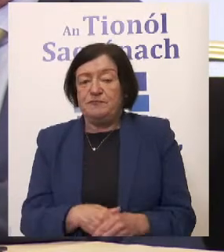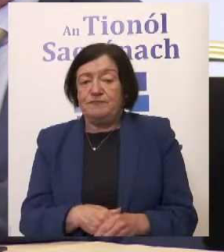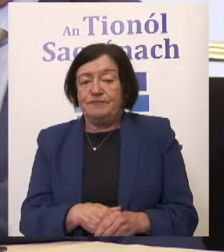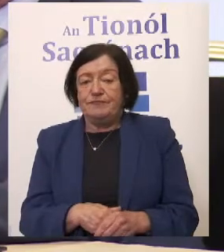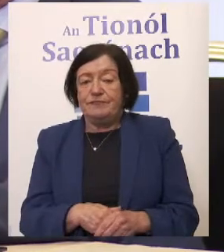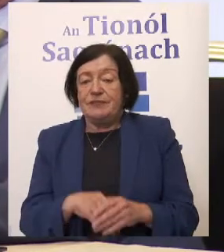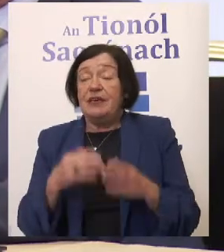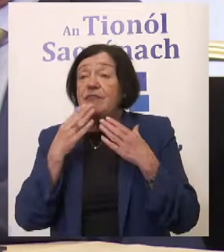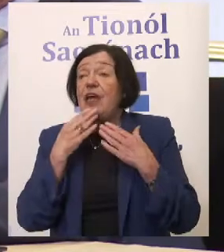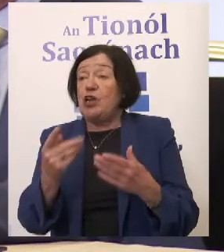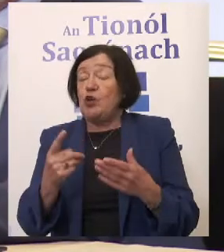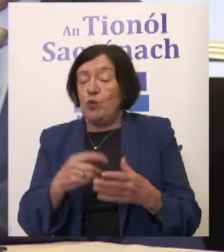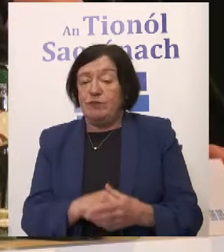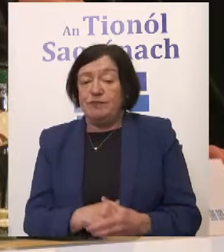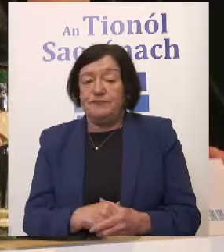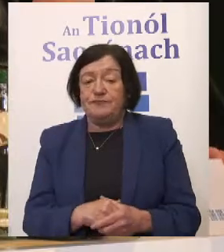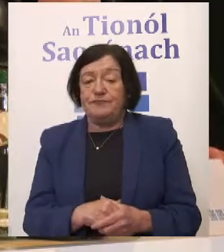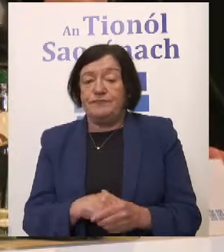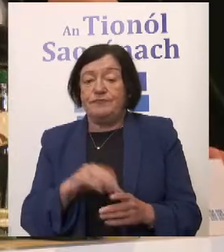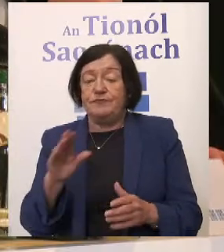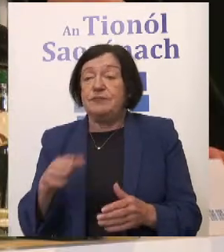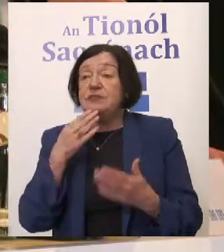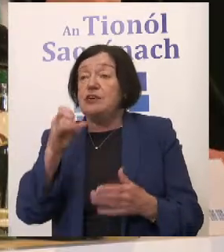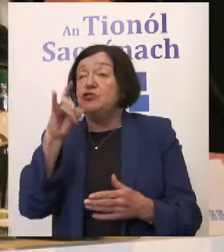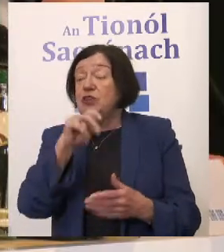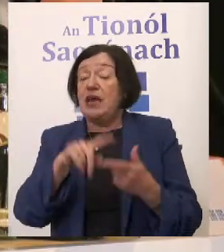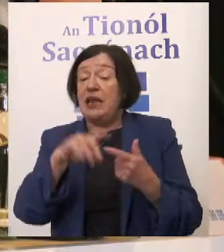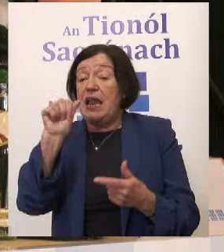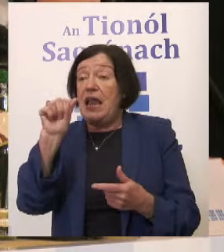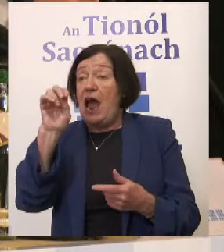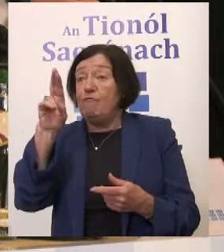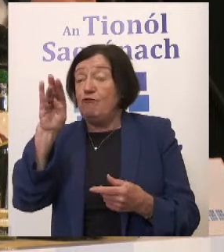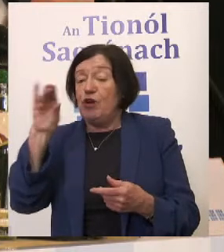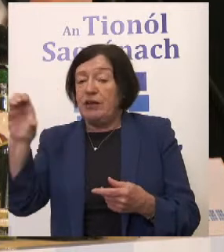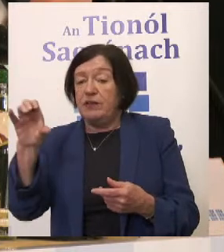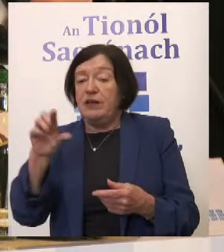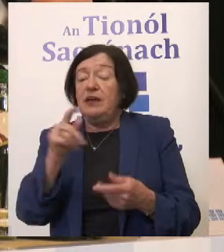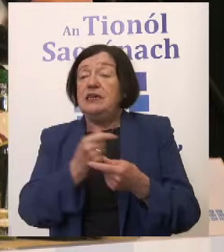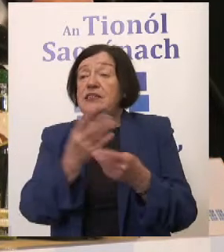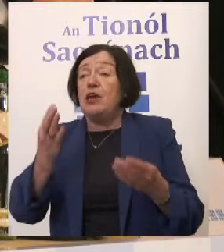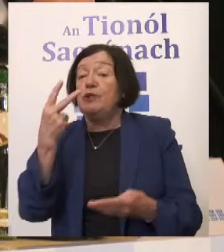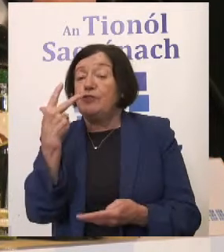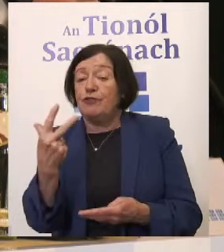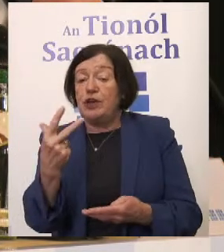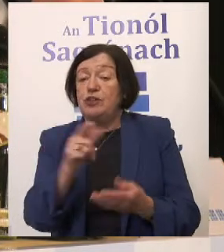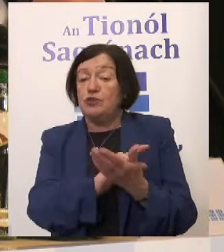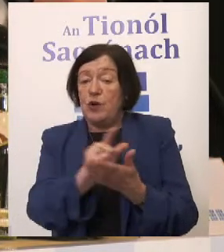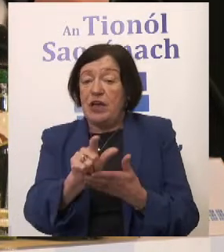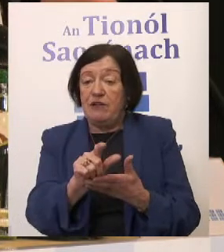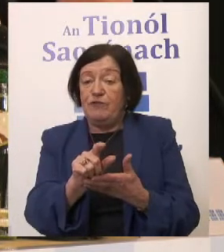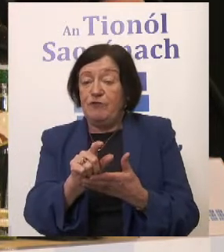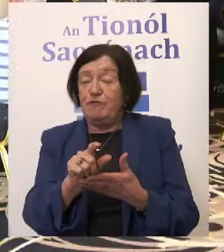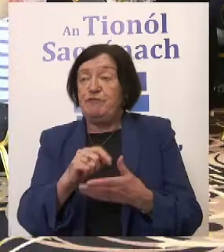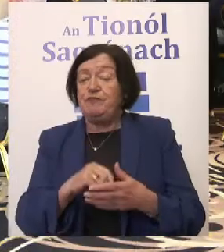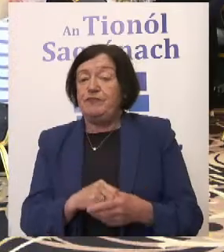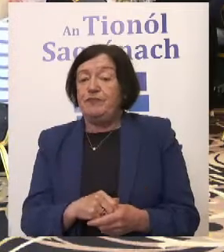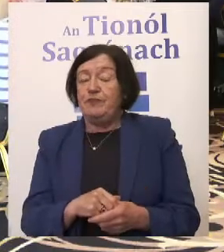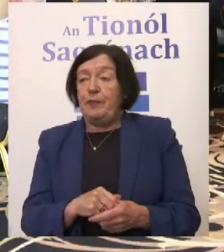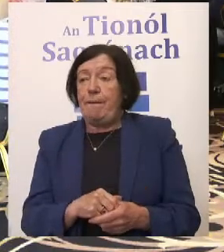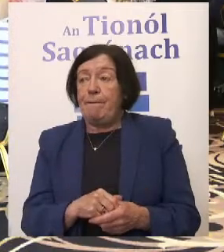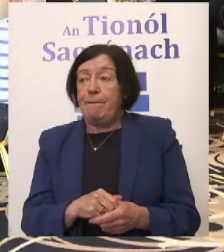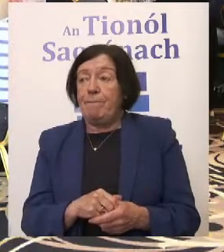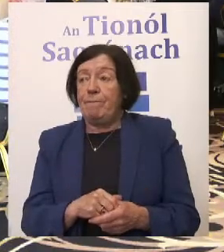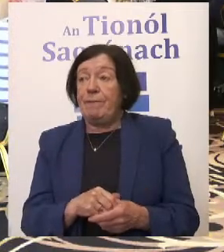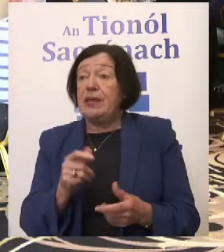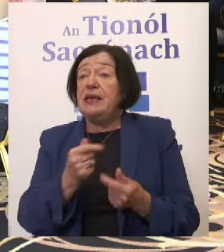So, okay, thank you. So thanks Shane and Avric for that. So table 3, then 12, 175. Table